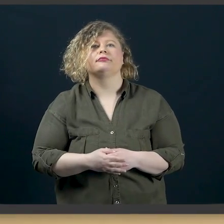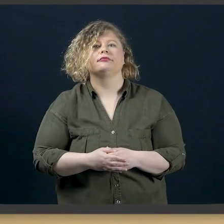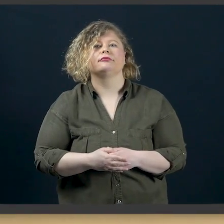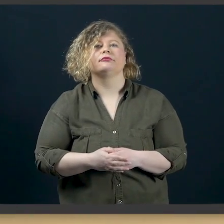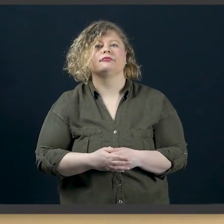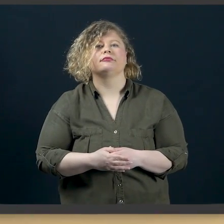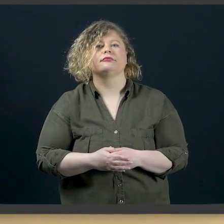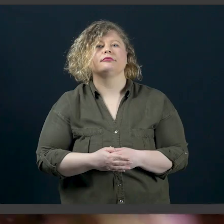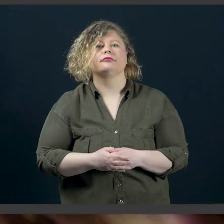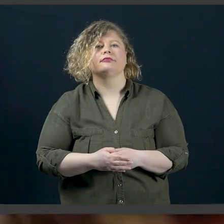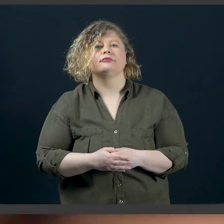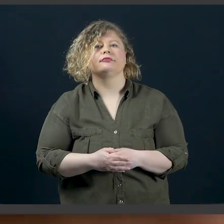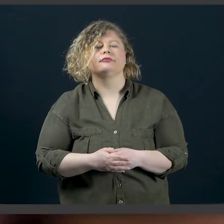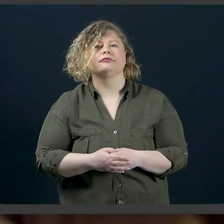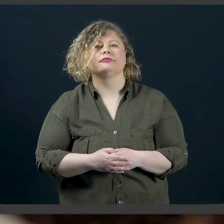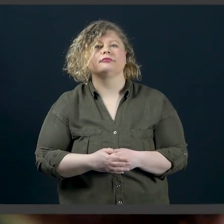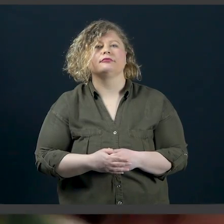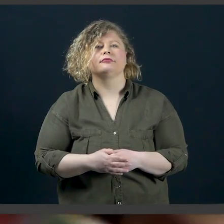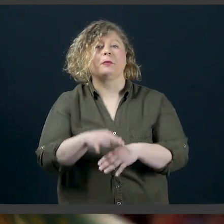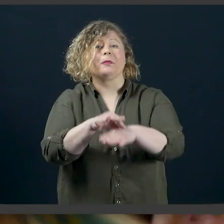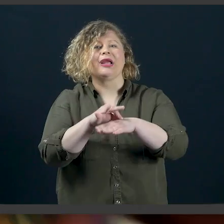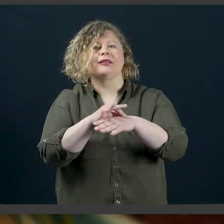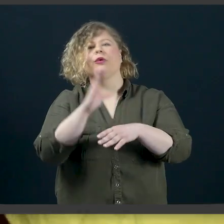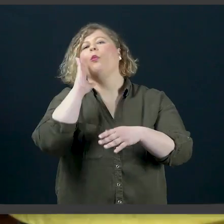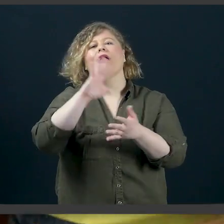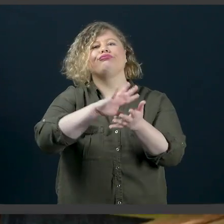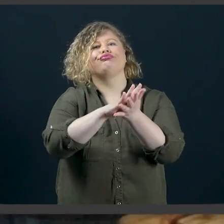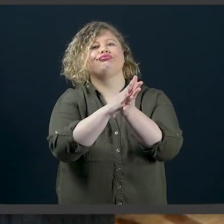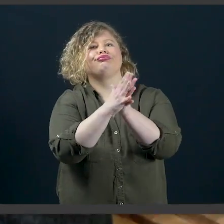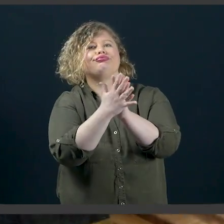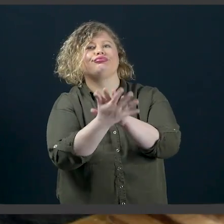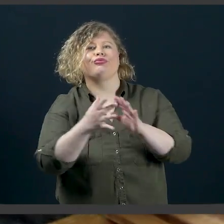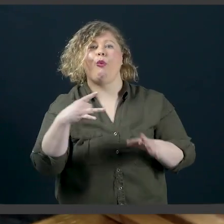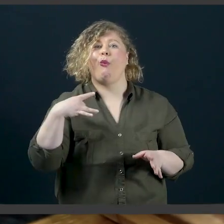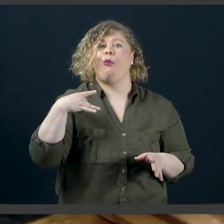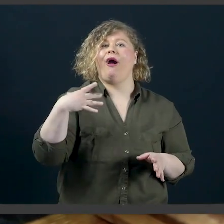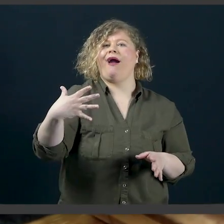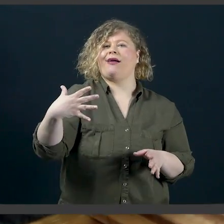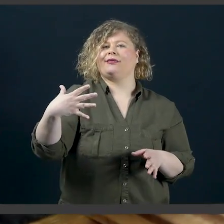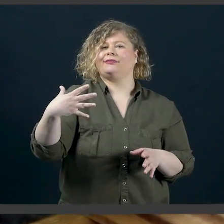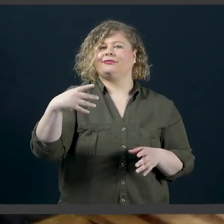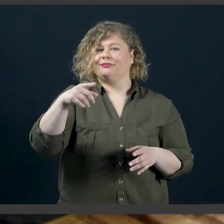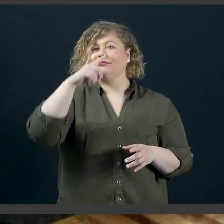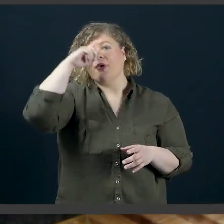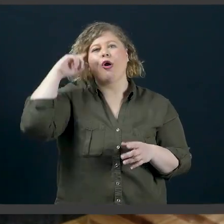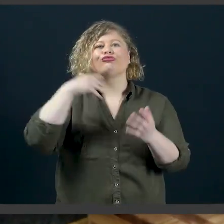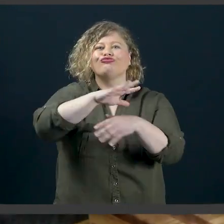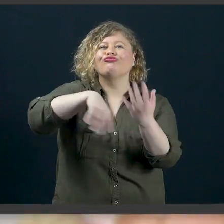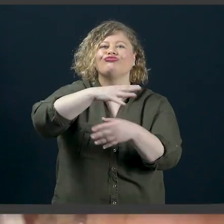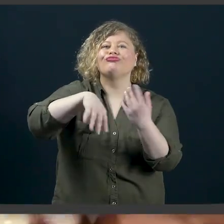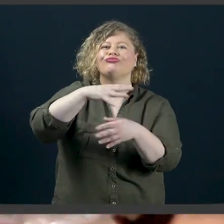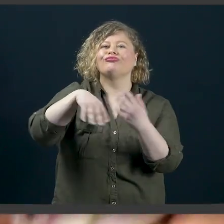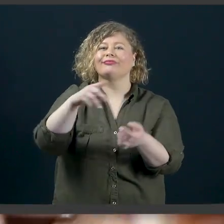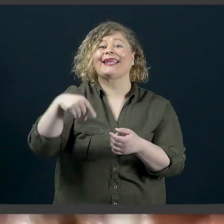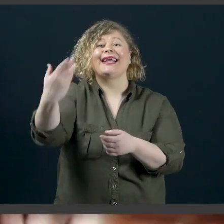You will notice that the meat will turn white. This is because of the vinegar. It means the vinegar is doing